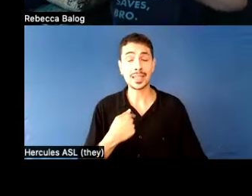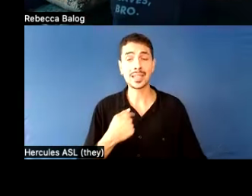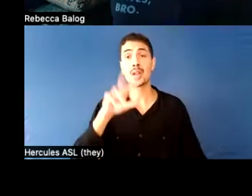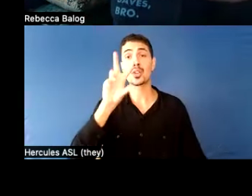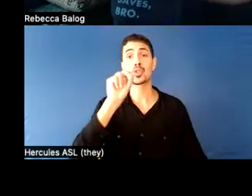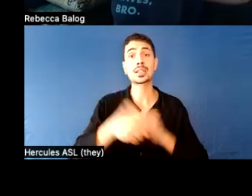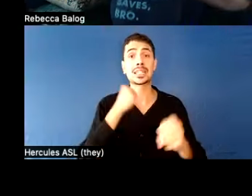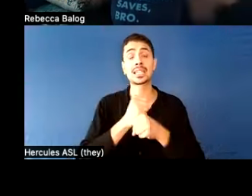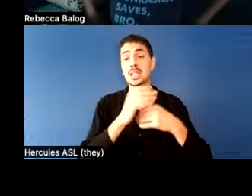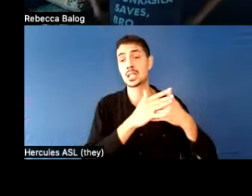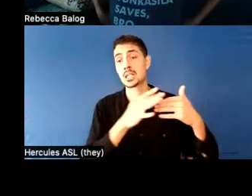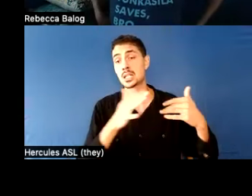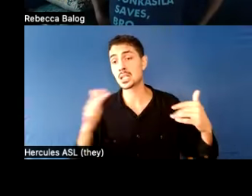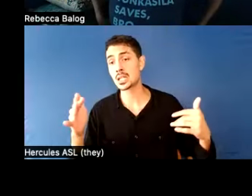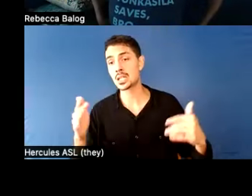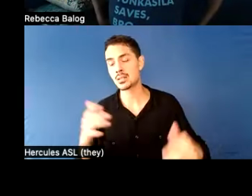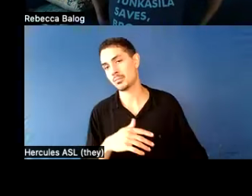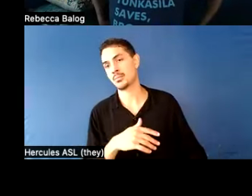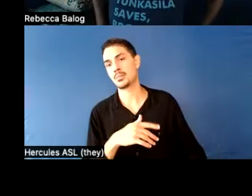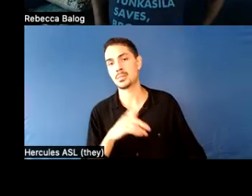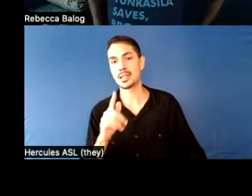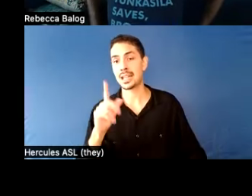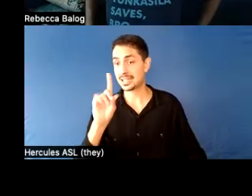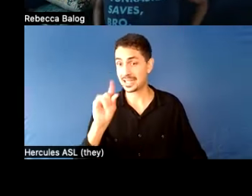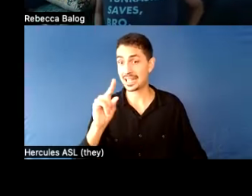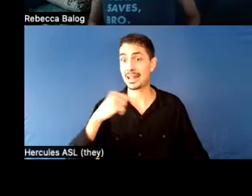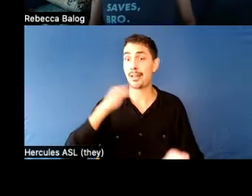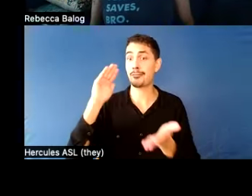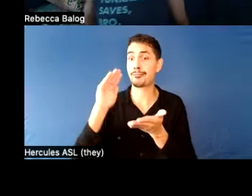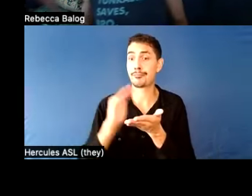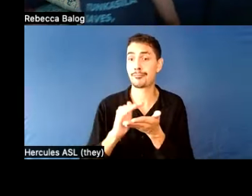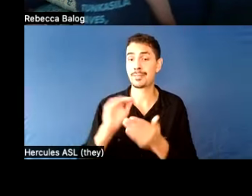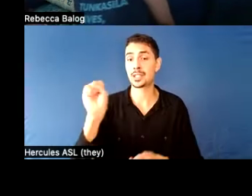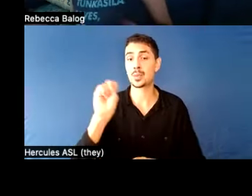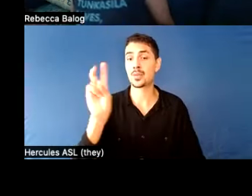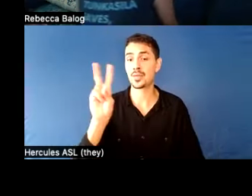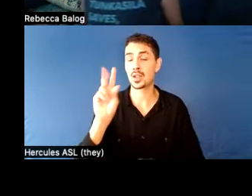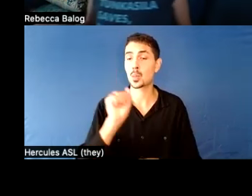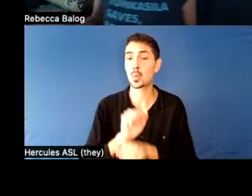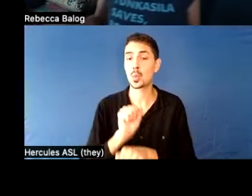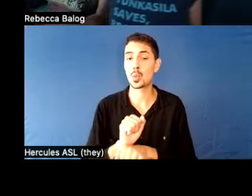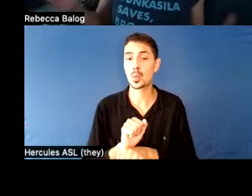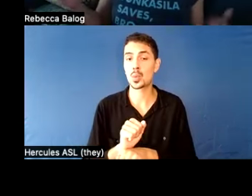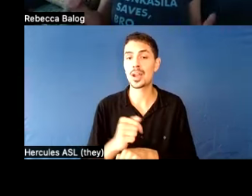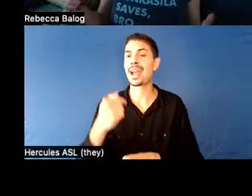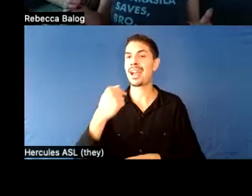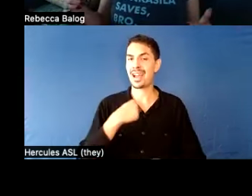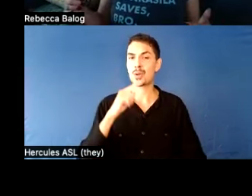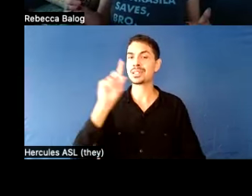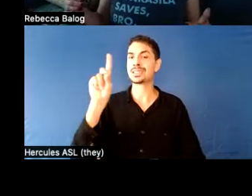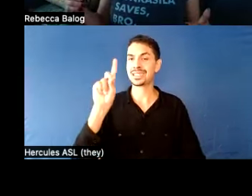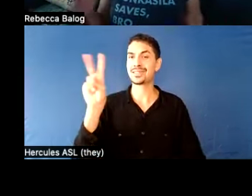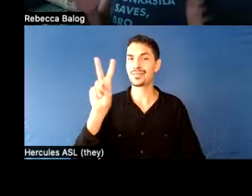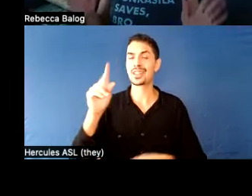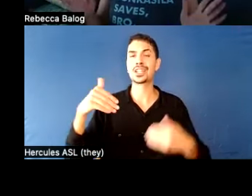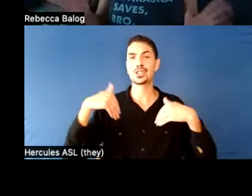minimize doing sexual violence work? Yeah, I was just doing the work, right? I was a DV and child abuse survivor. But when that hit me,